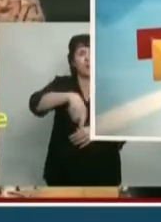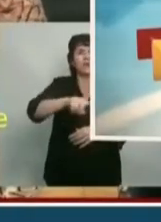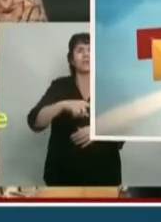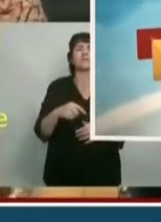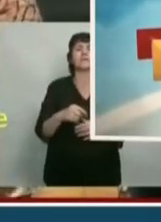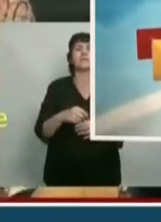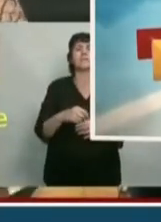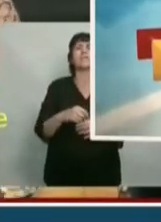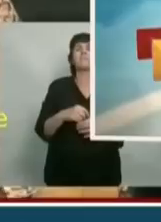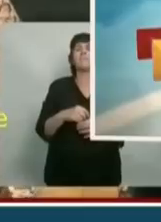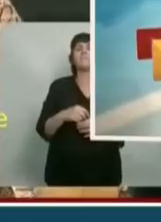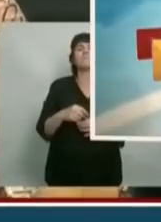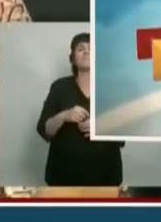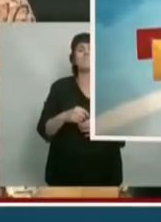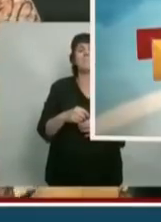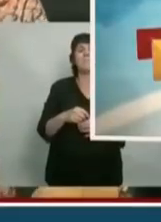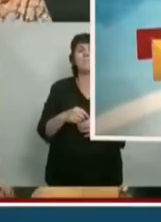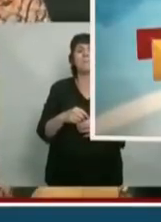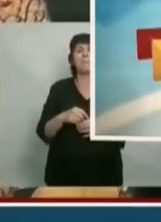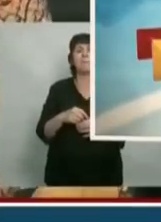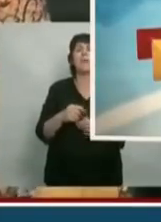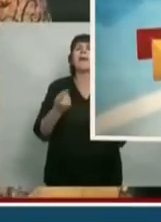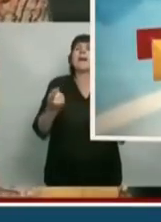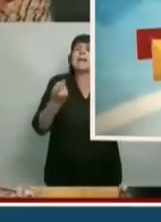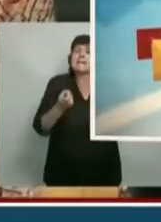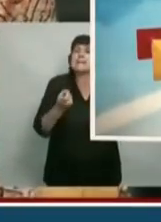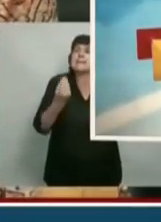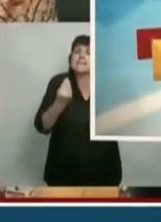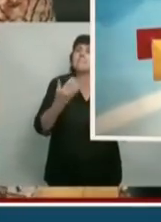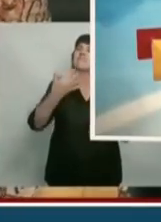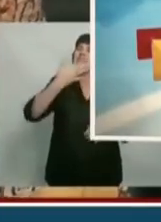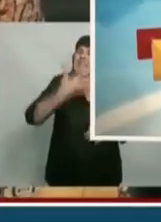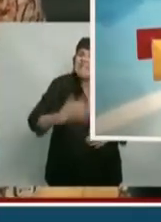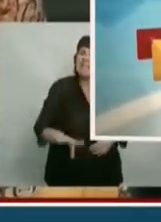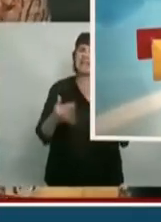of Brazil and Latin America in general, has the opportunity to